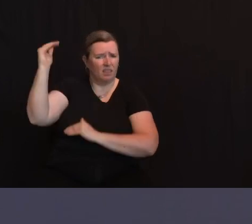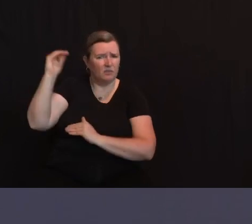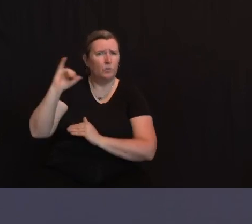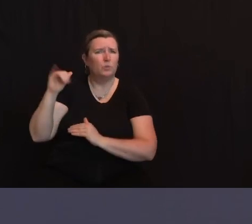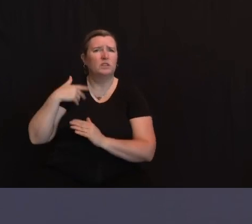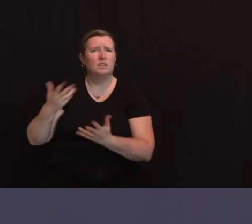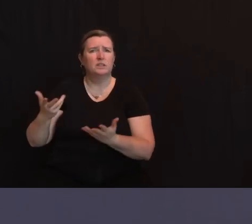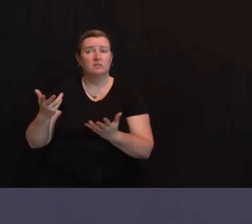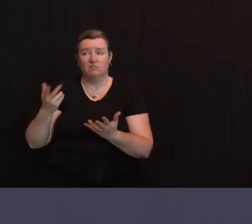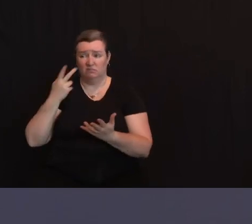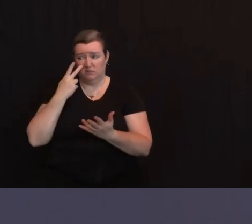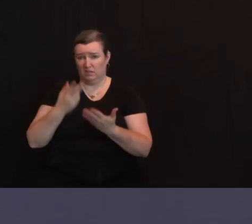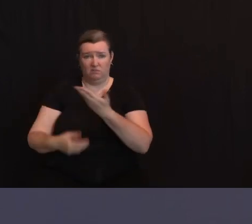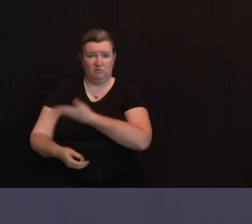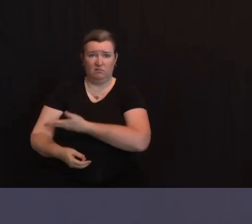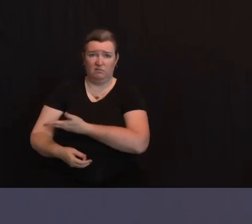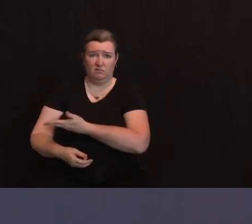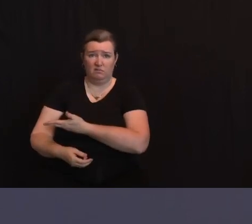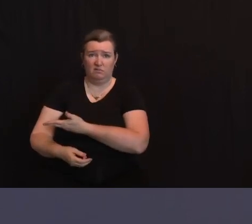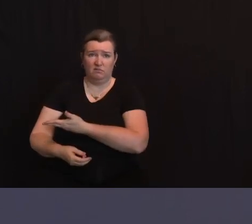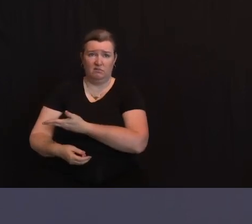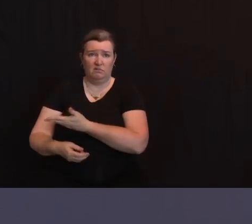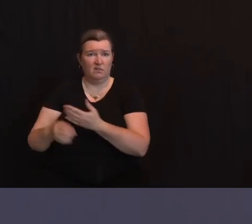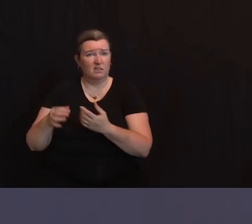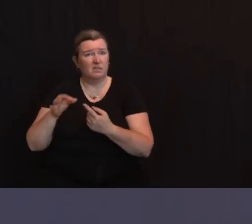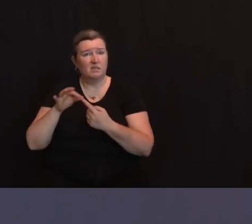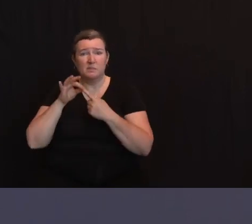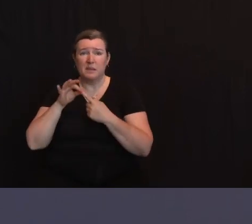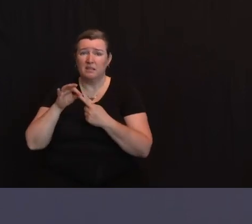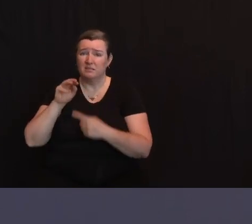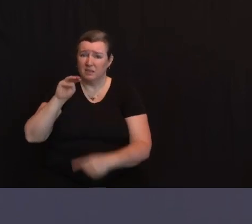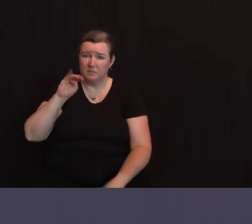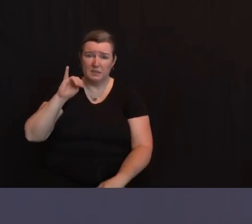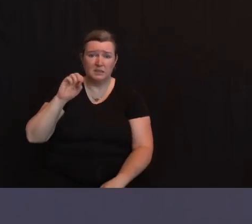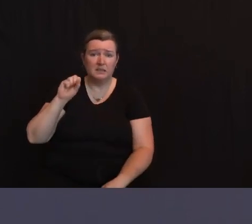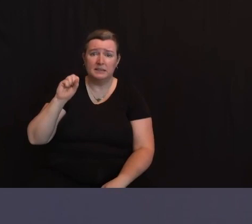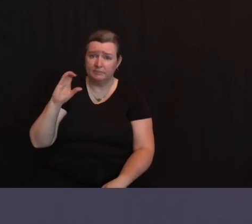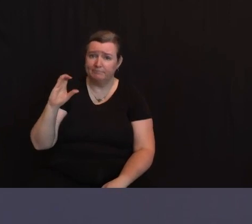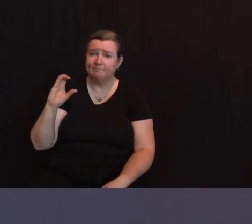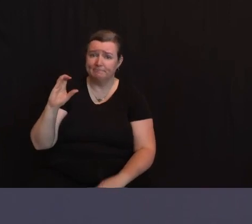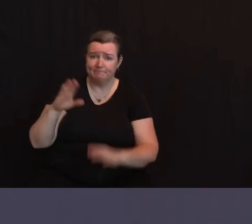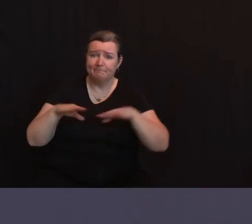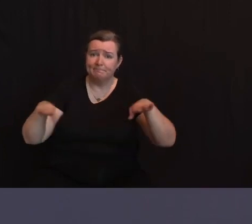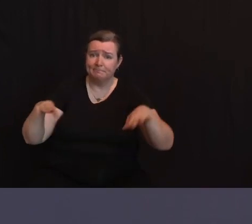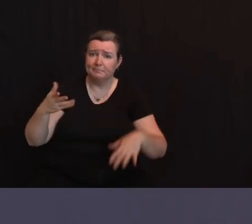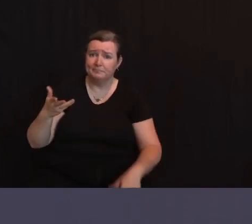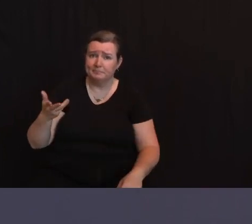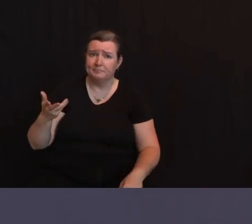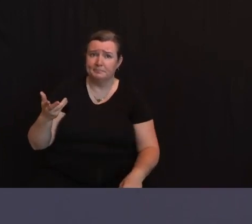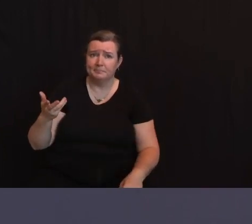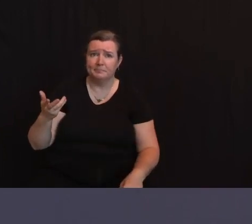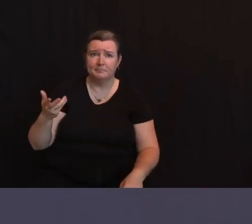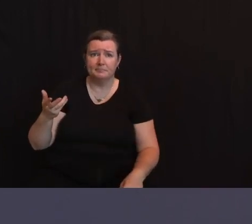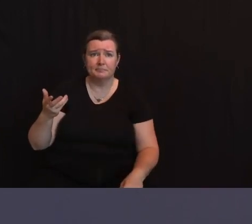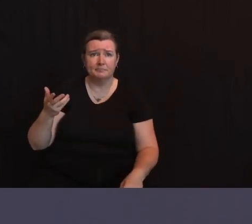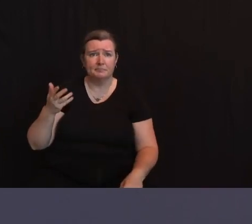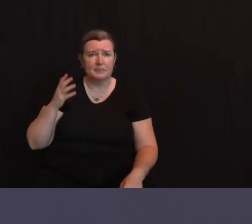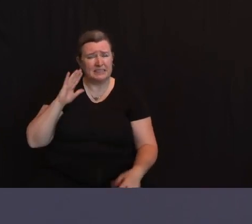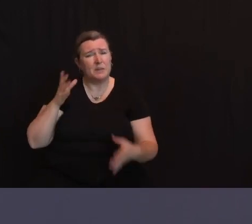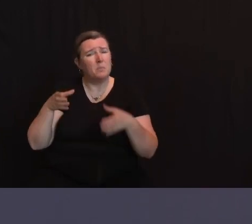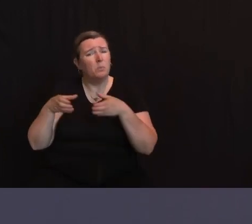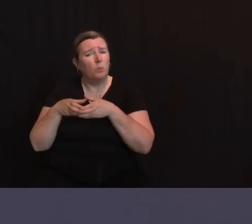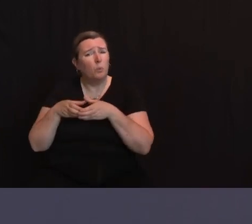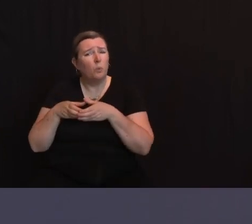see, and particularly the inflammatory syndrome, recognizing the universe is a lot smaller, obviously, are pretty striking. I think if you